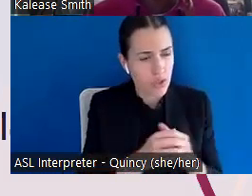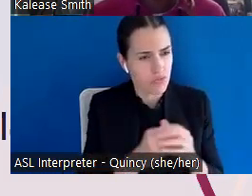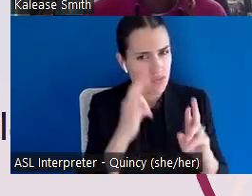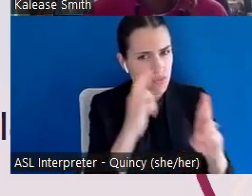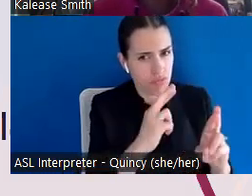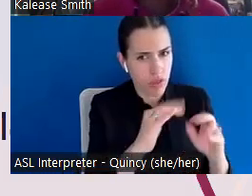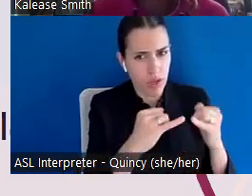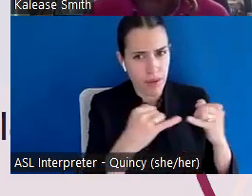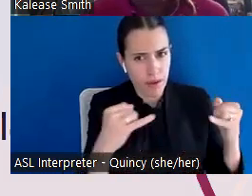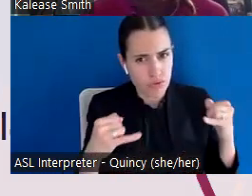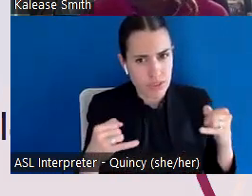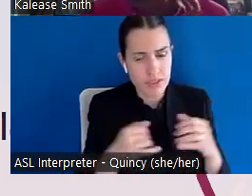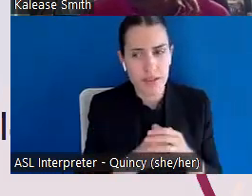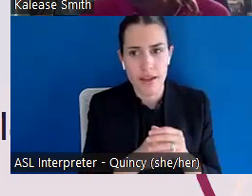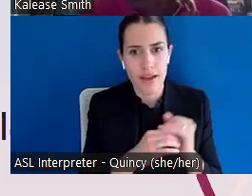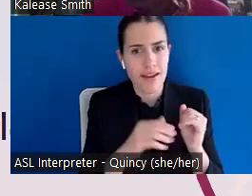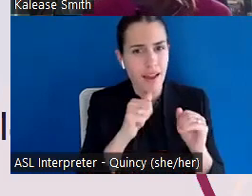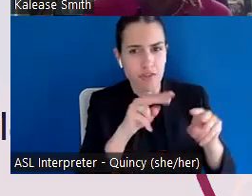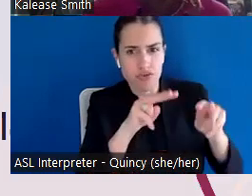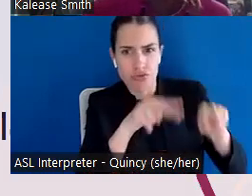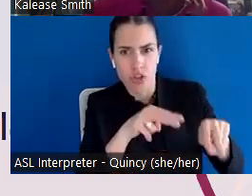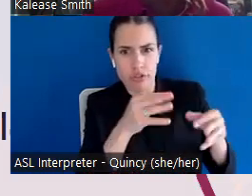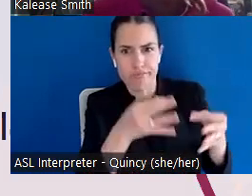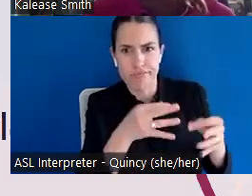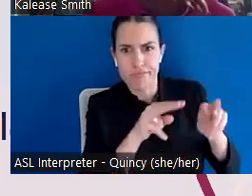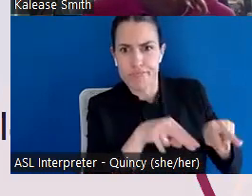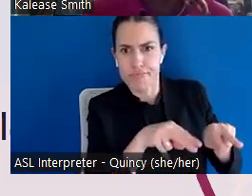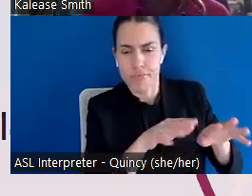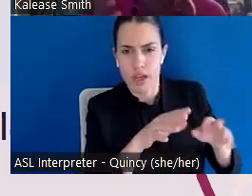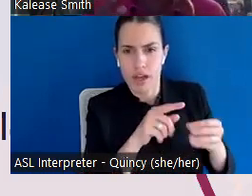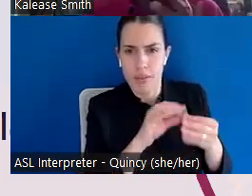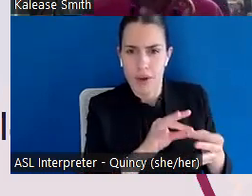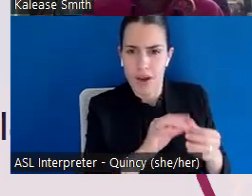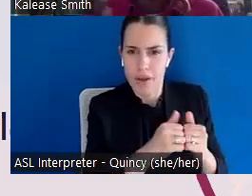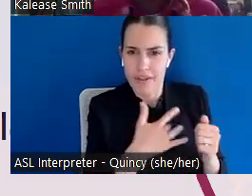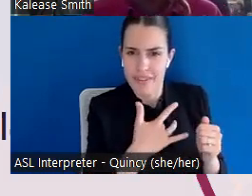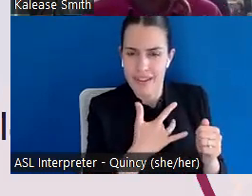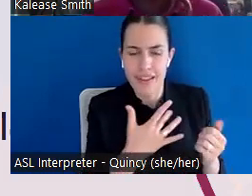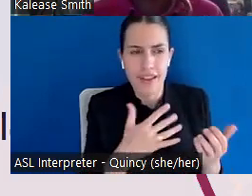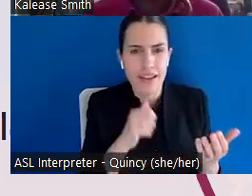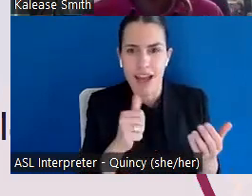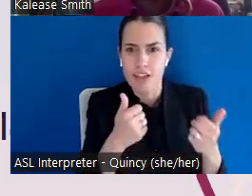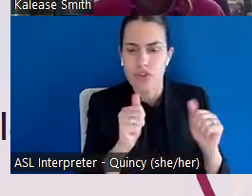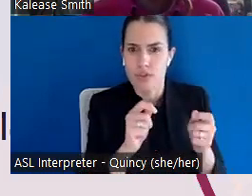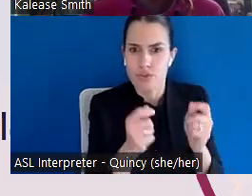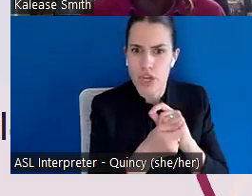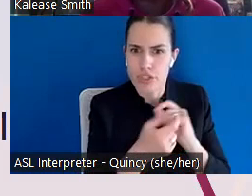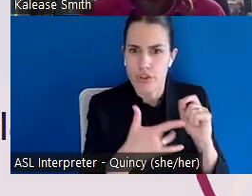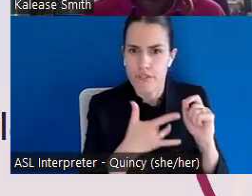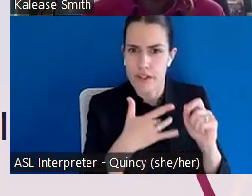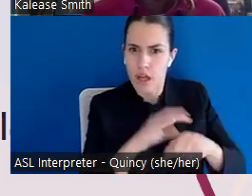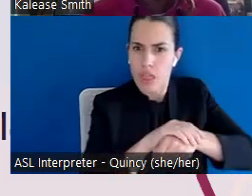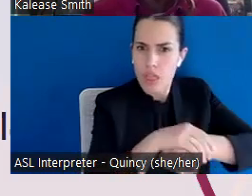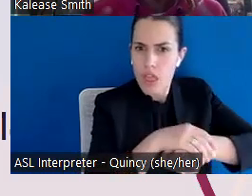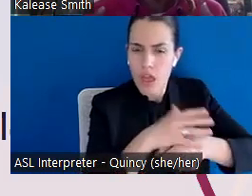boundaries, and not judging them for the way they feel, and not trying to change the way they